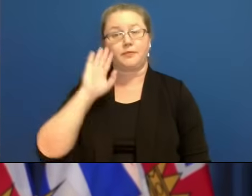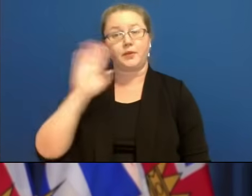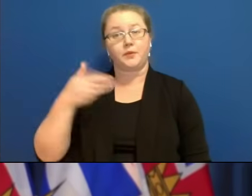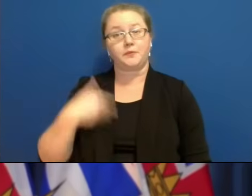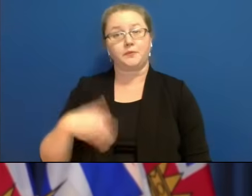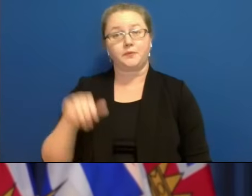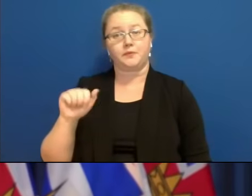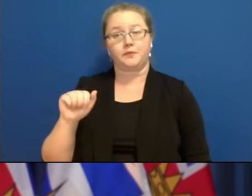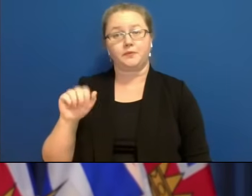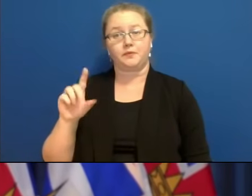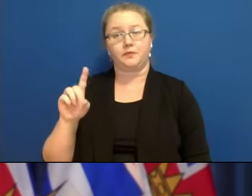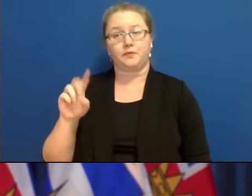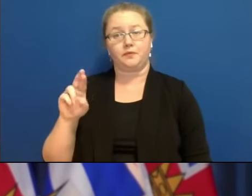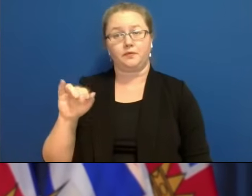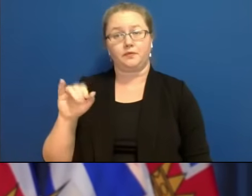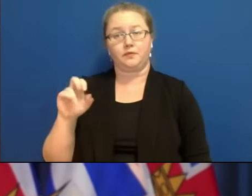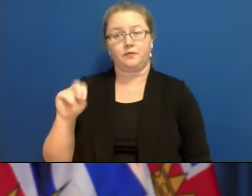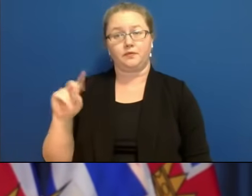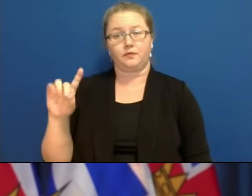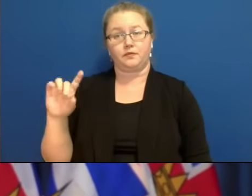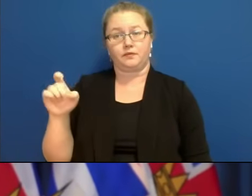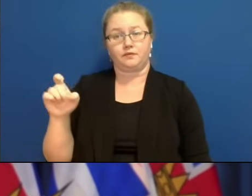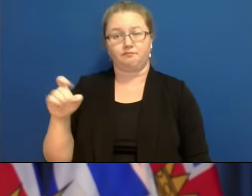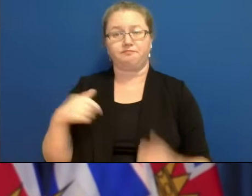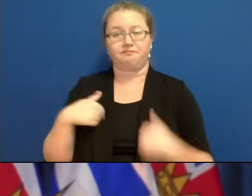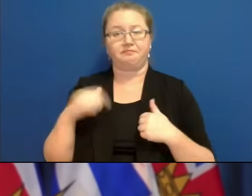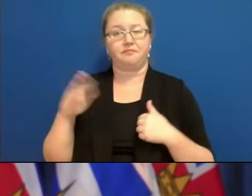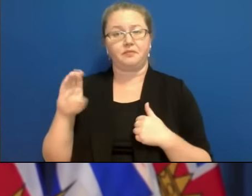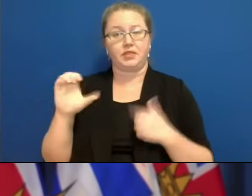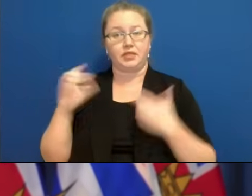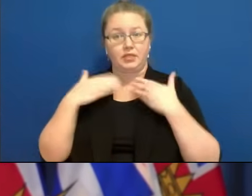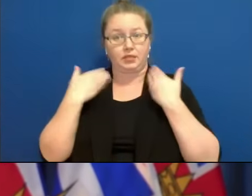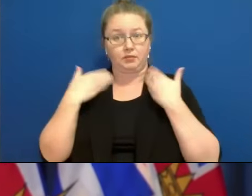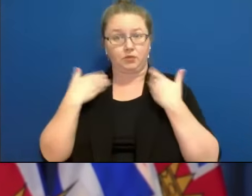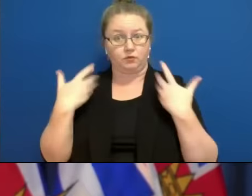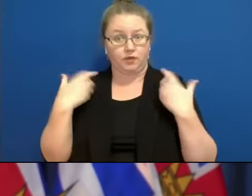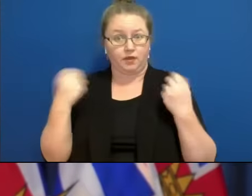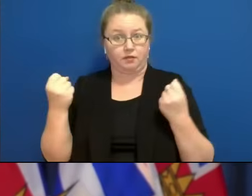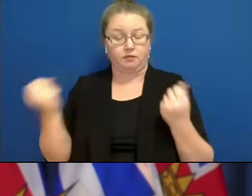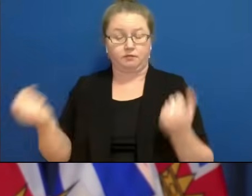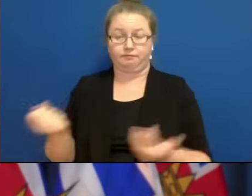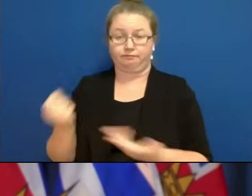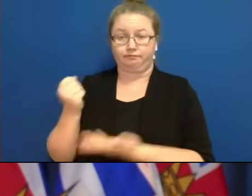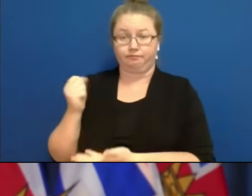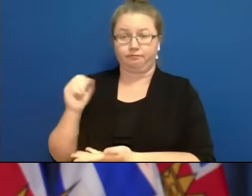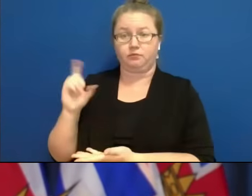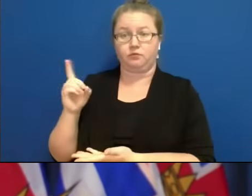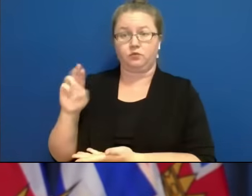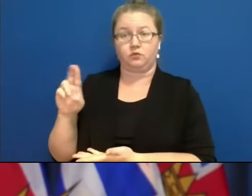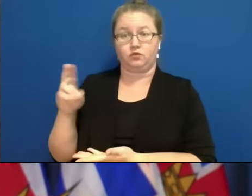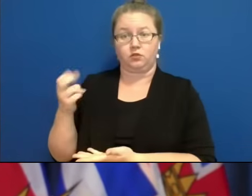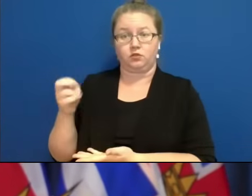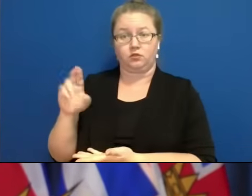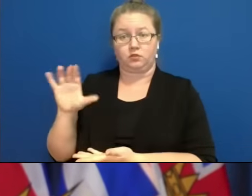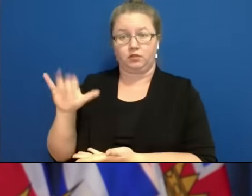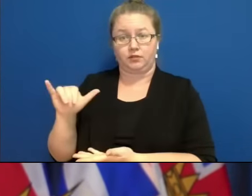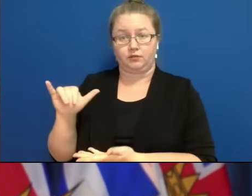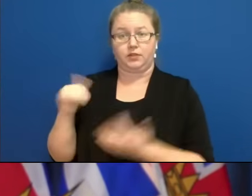Good afternoon. My name is Adrian Dix. I'm BC's Minister of Health. To my right is Dr. Bonnie Henry, BC's Provincial Health Officer. This is our